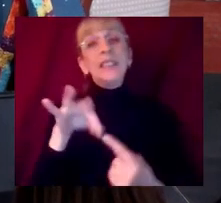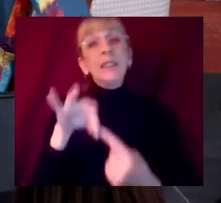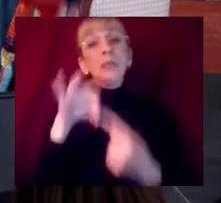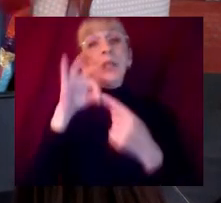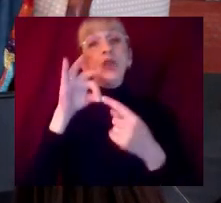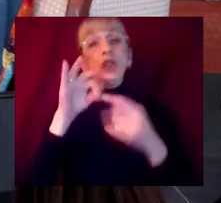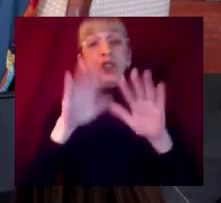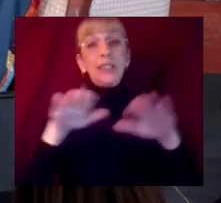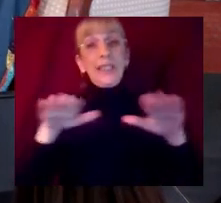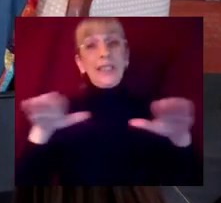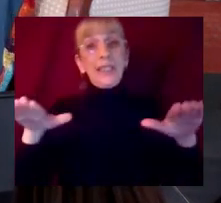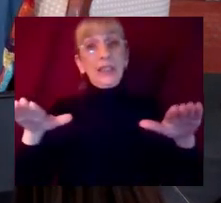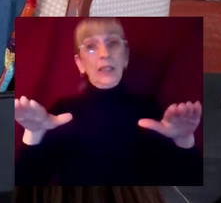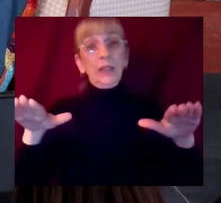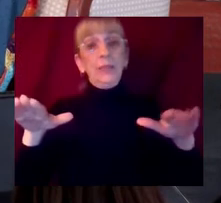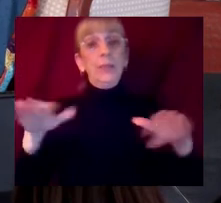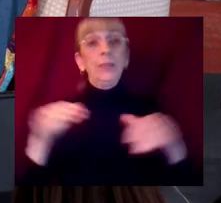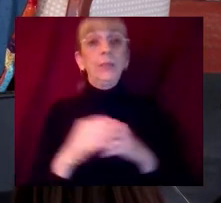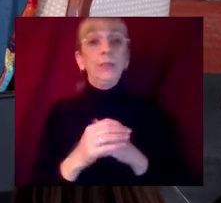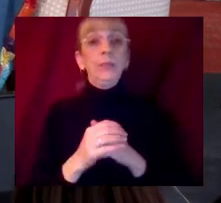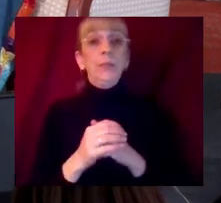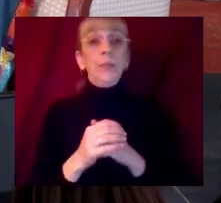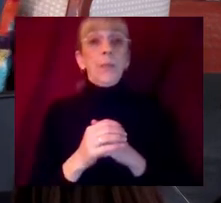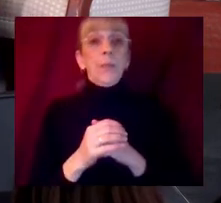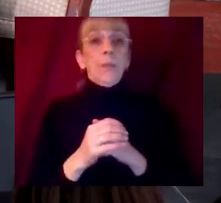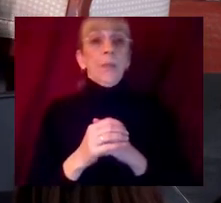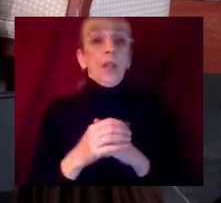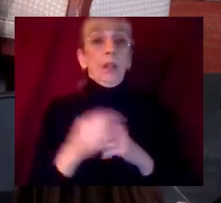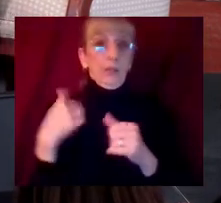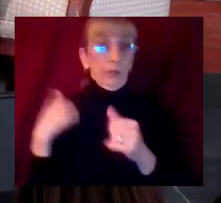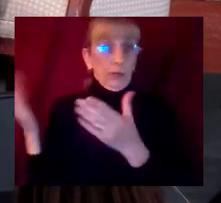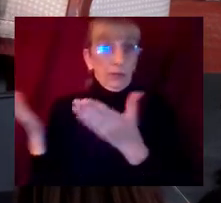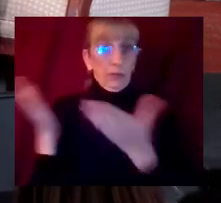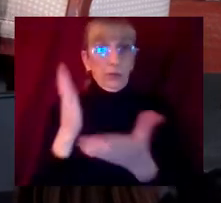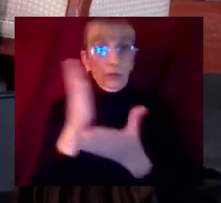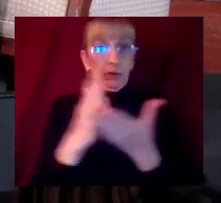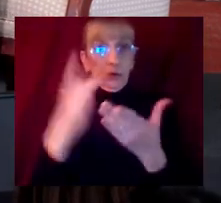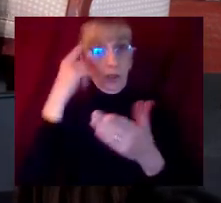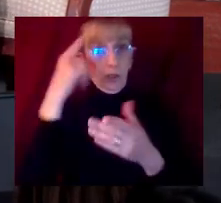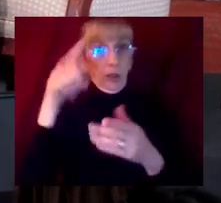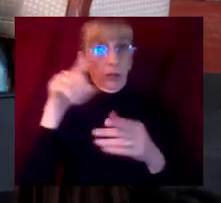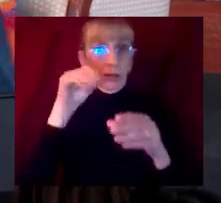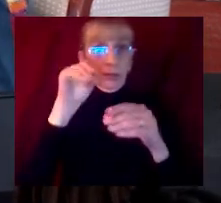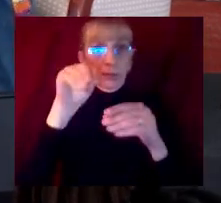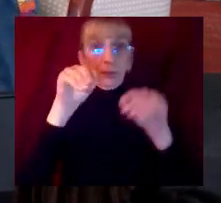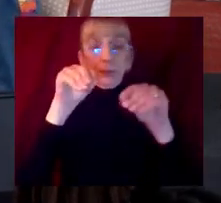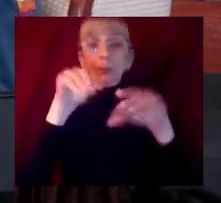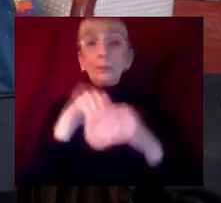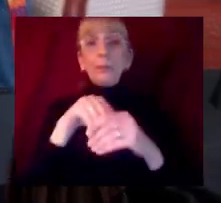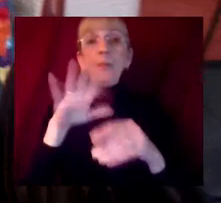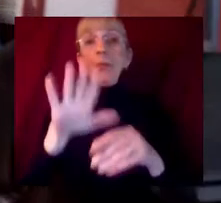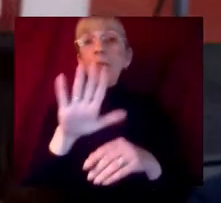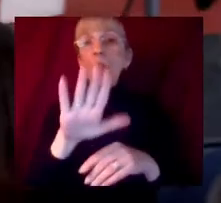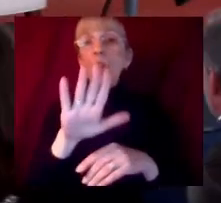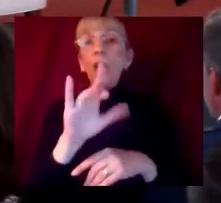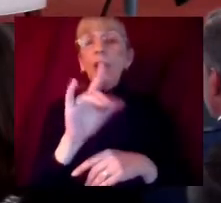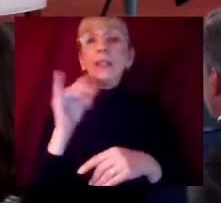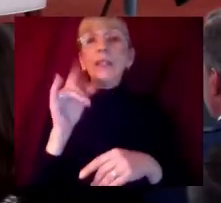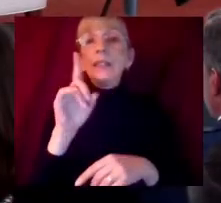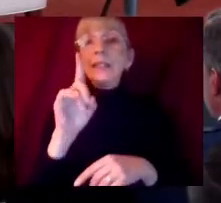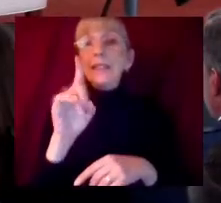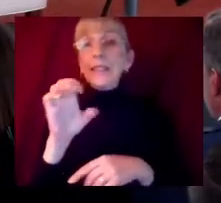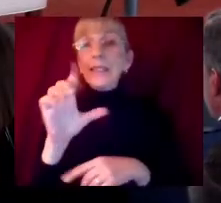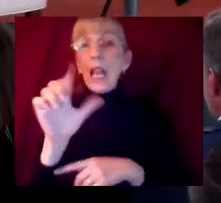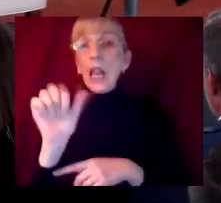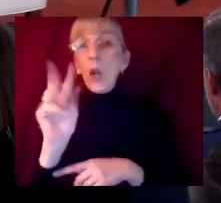speaking of that, I wanted to kind of I brought something for you to put in the Delaware Imagination Library. So let